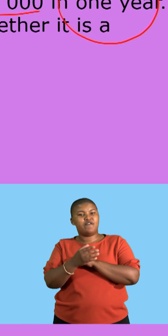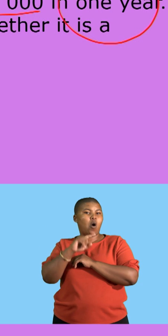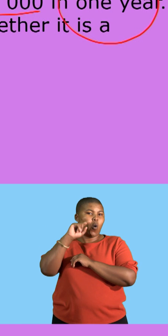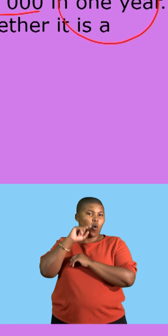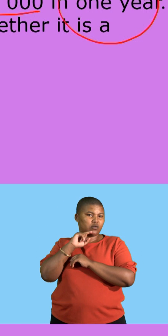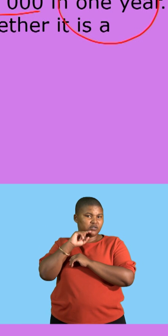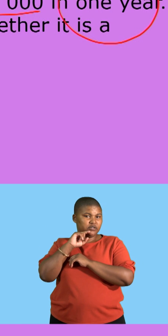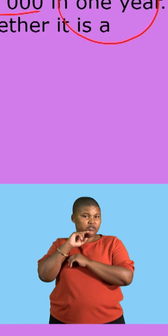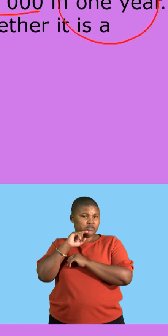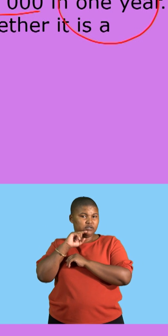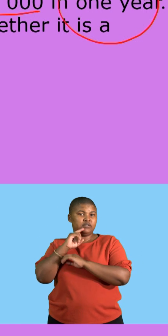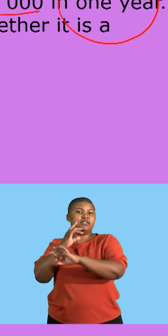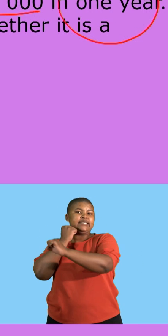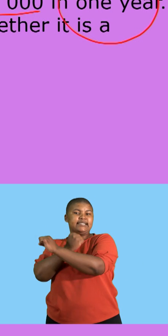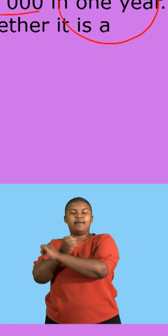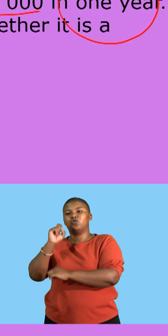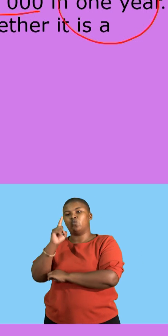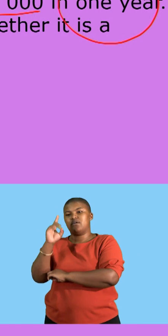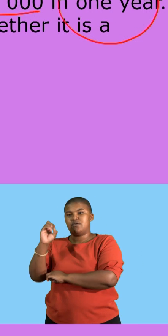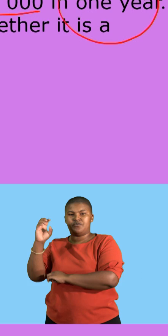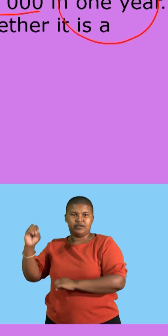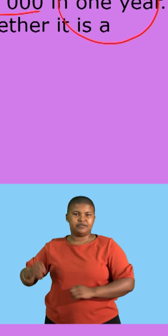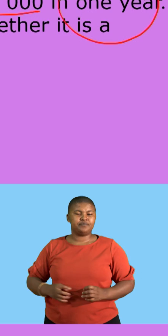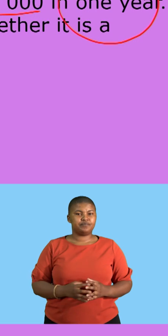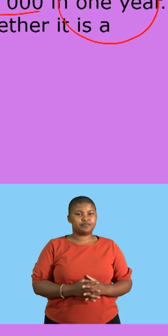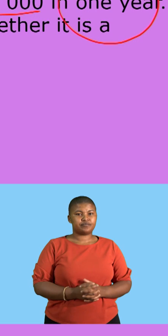over old times 100,